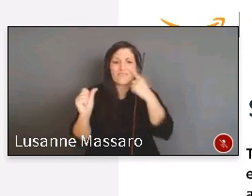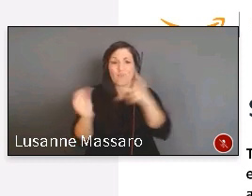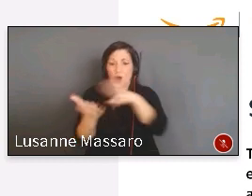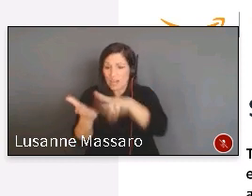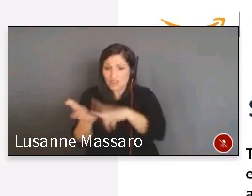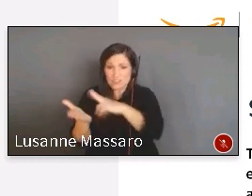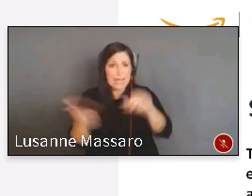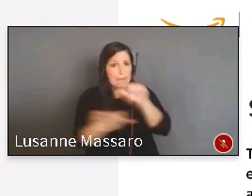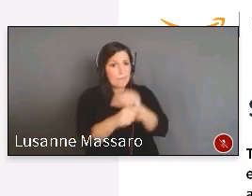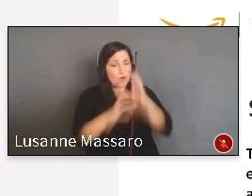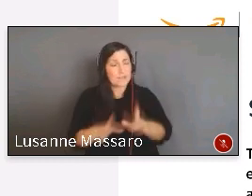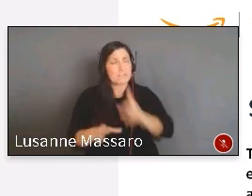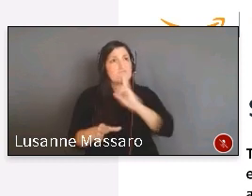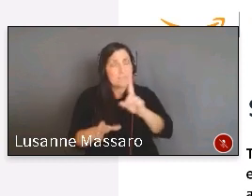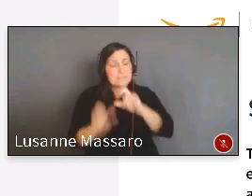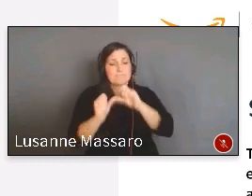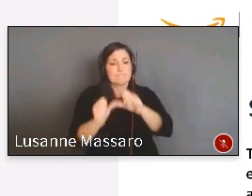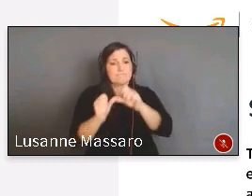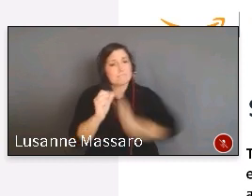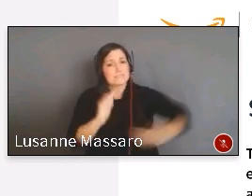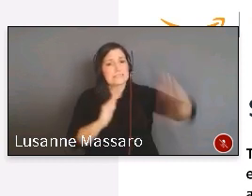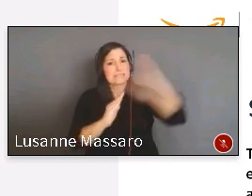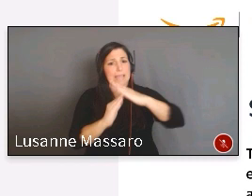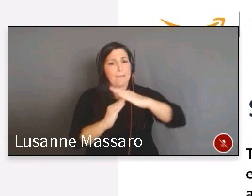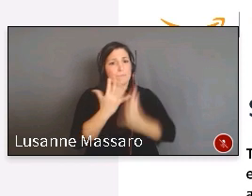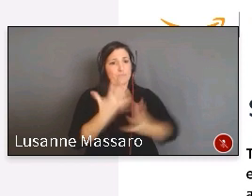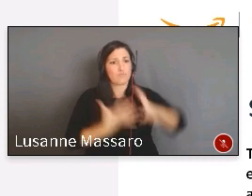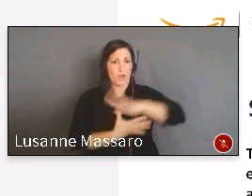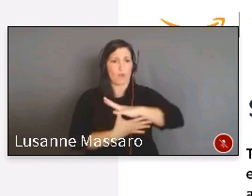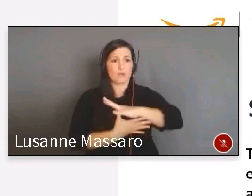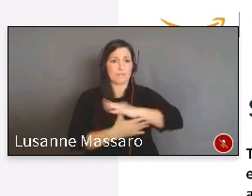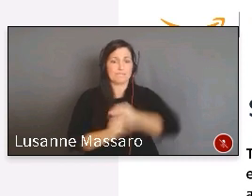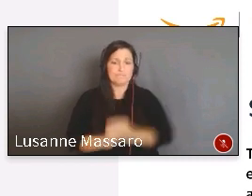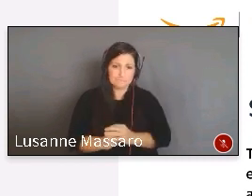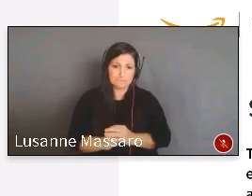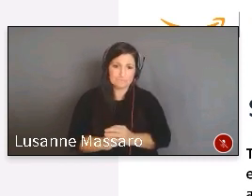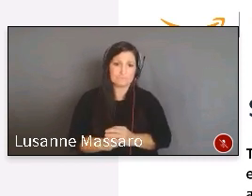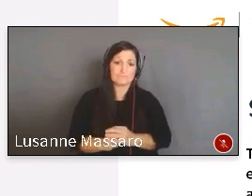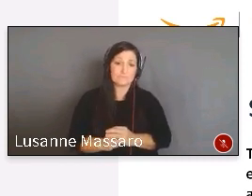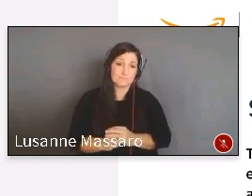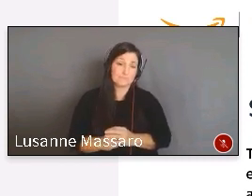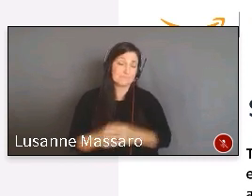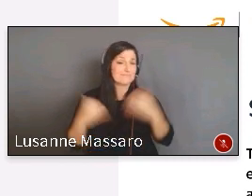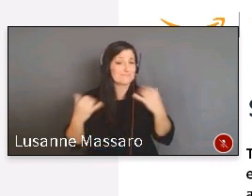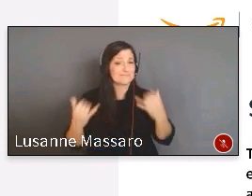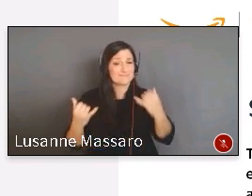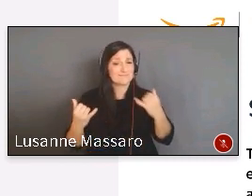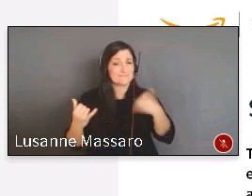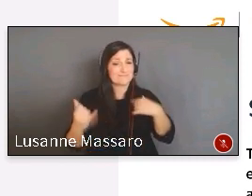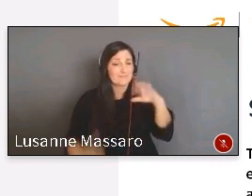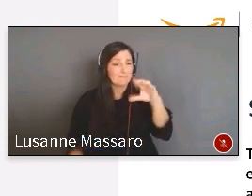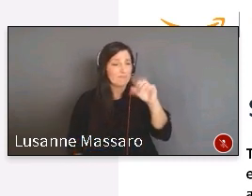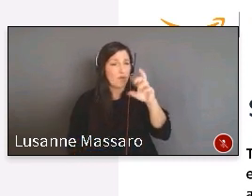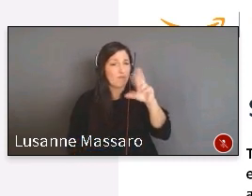be our absolute top priority. We face the challenges as we face the challenges of